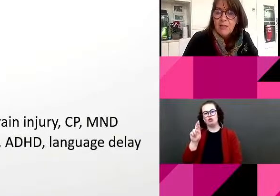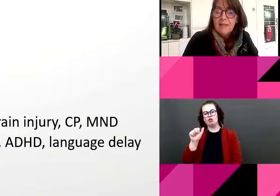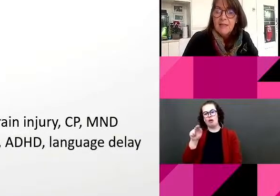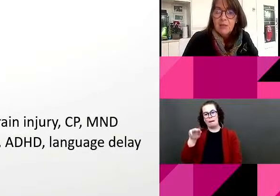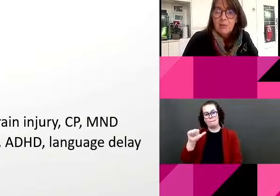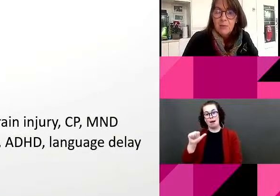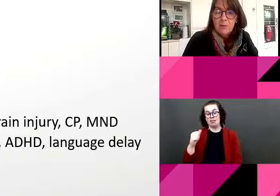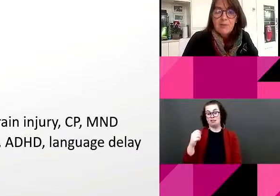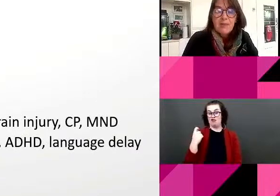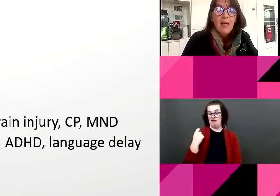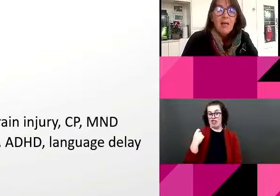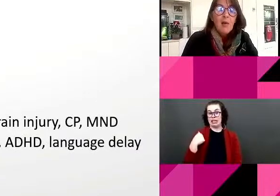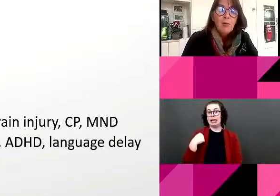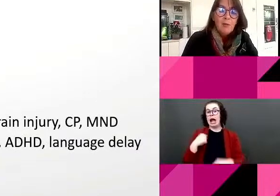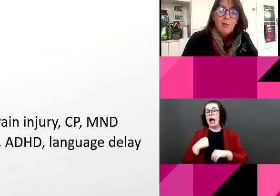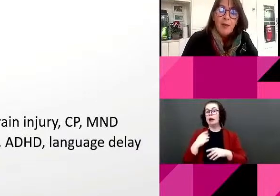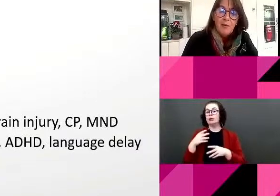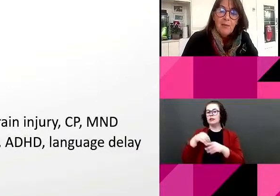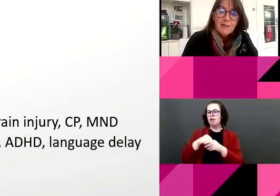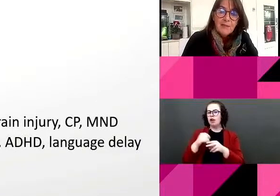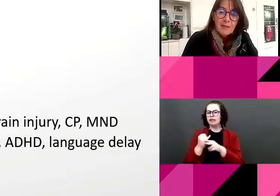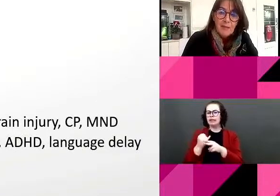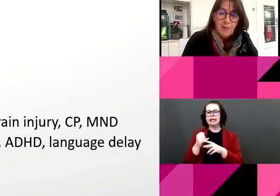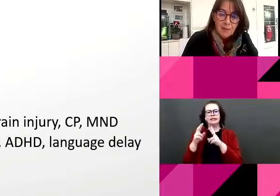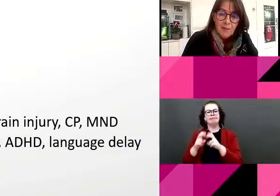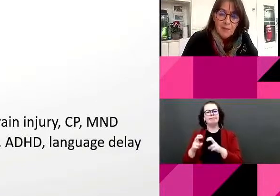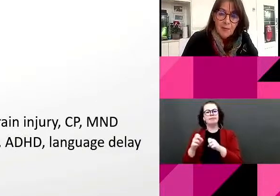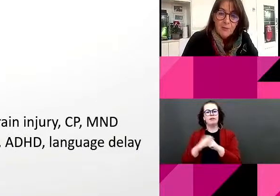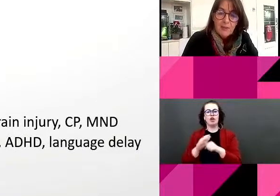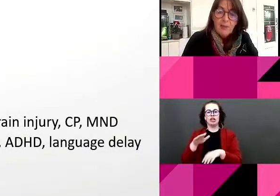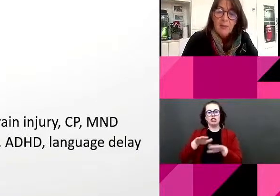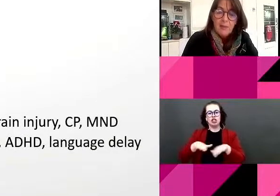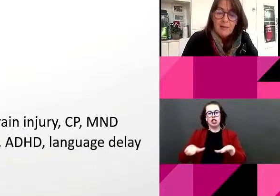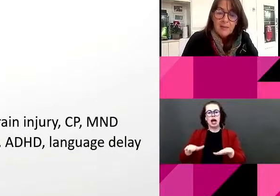into child sexual abuse. And one of the main things that came out